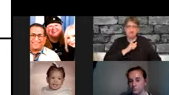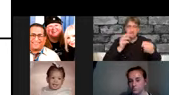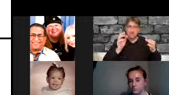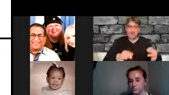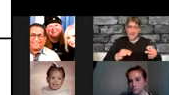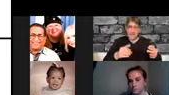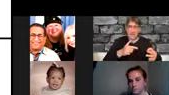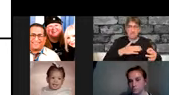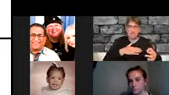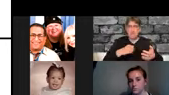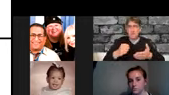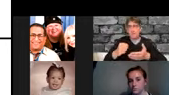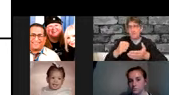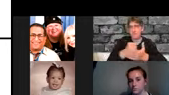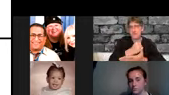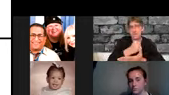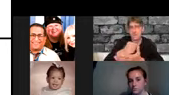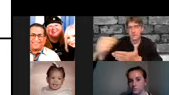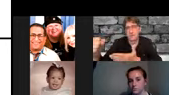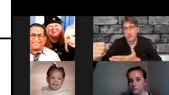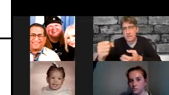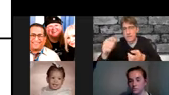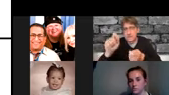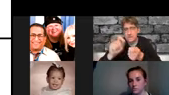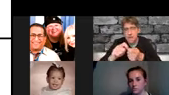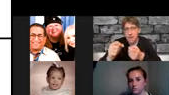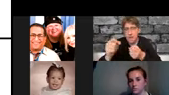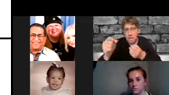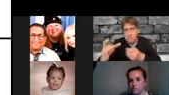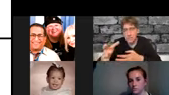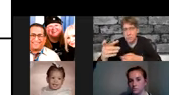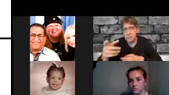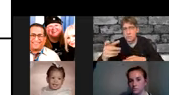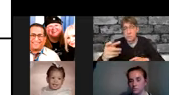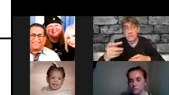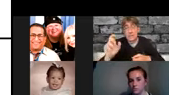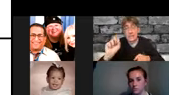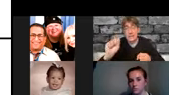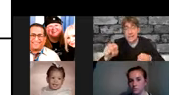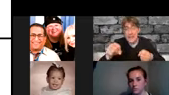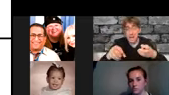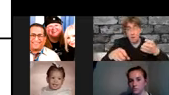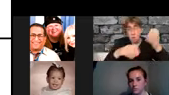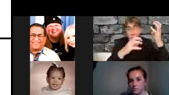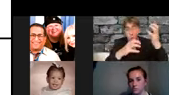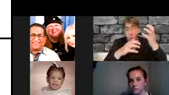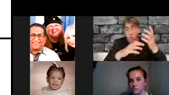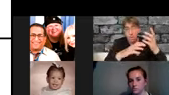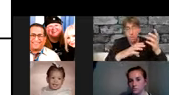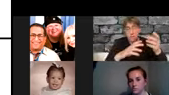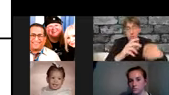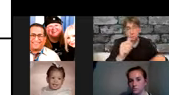And will you be able to load the ride from these kiosks?